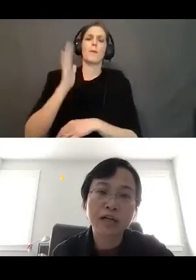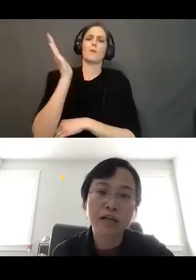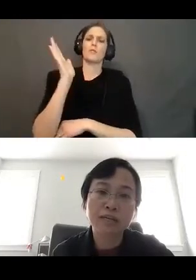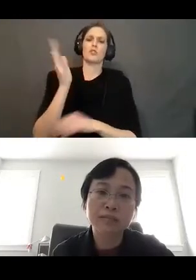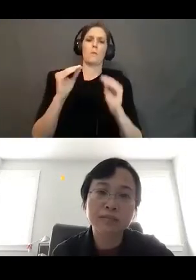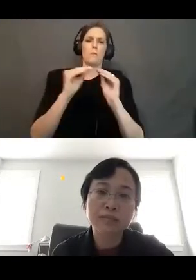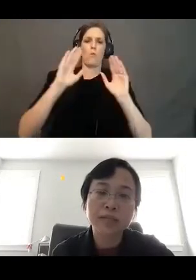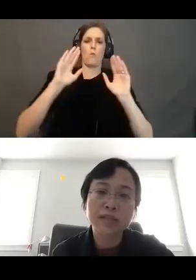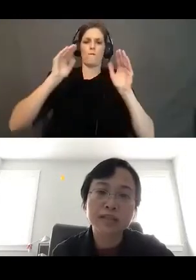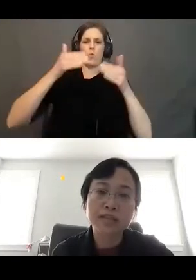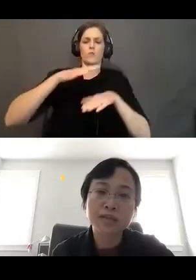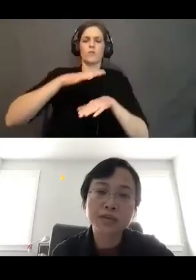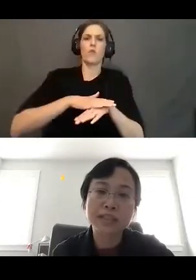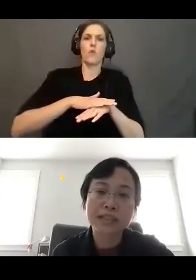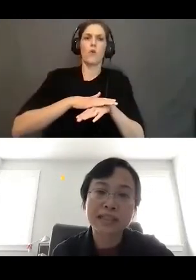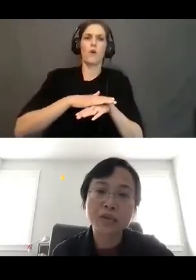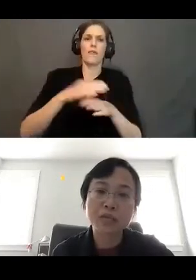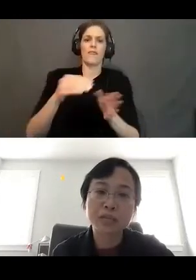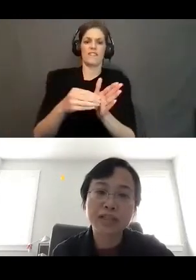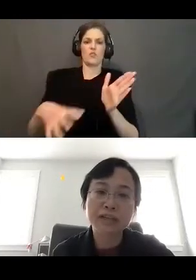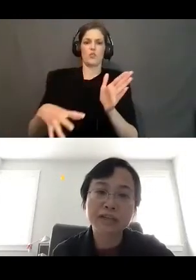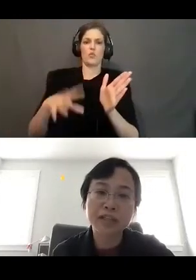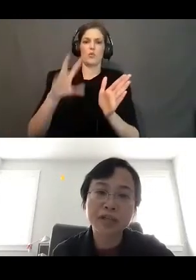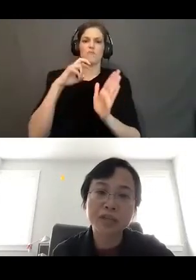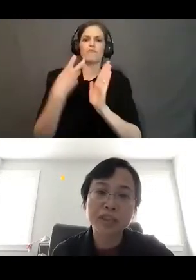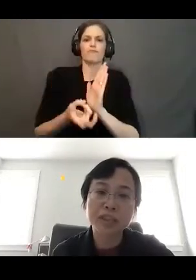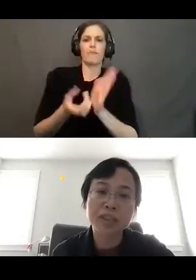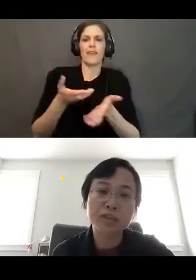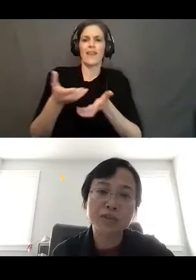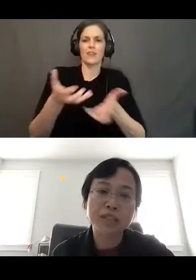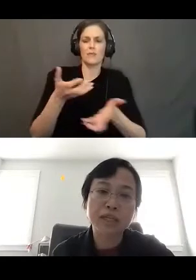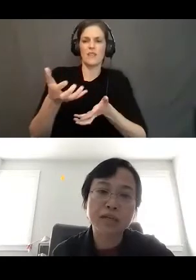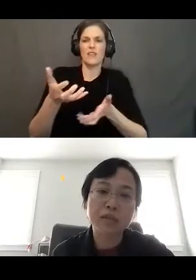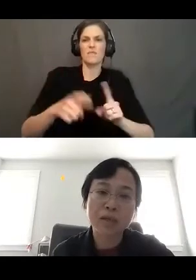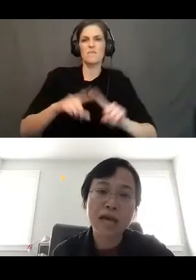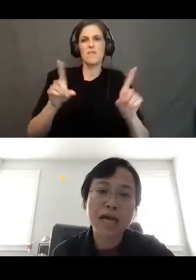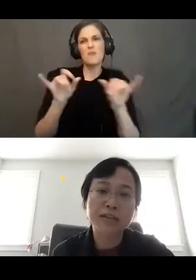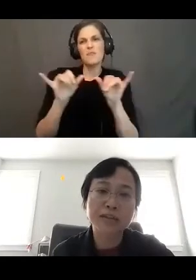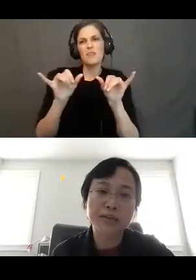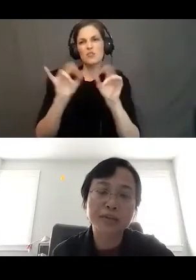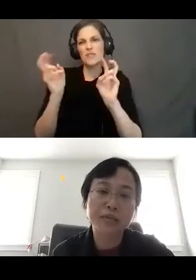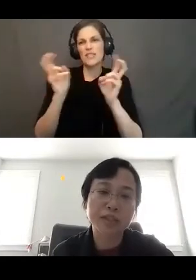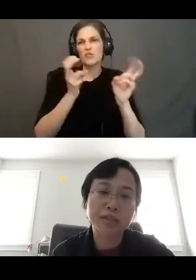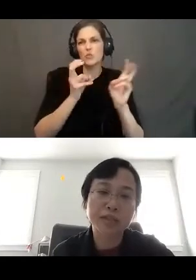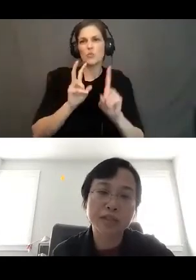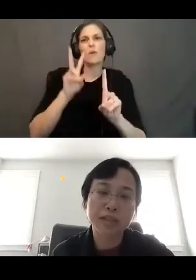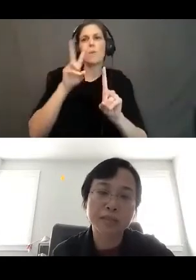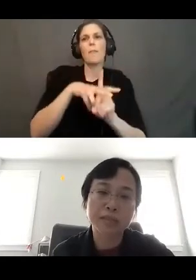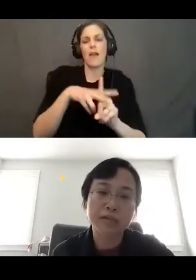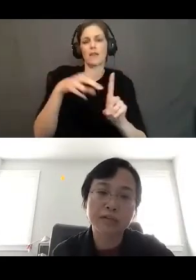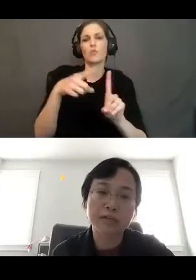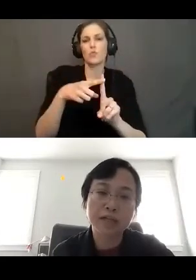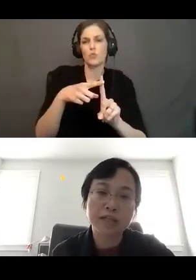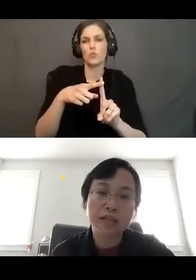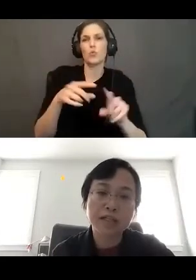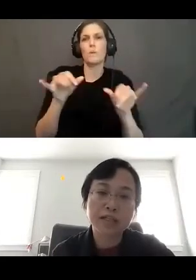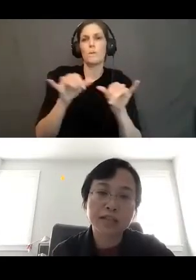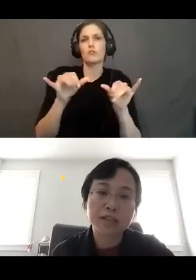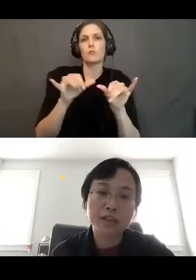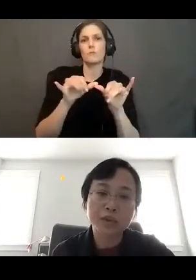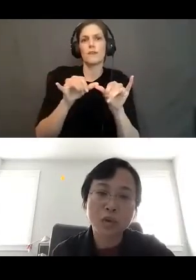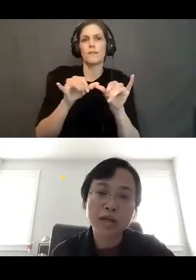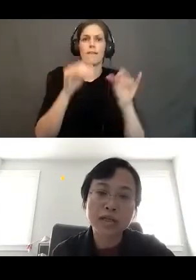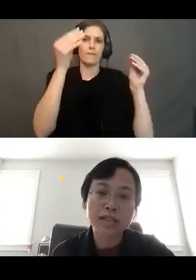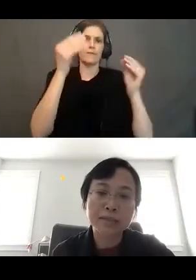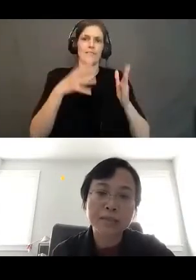on the student engagement, but definitely the measurement issues apply to the measurement of